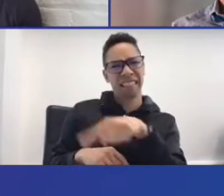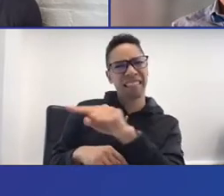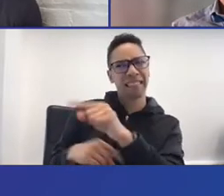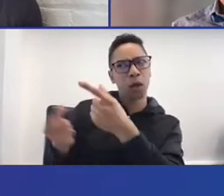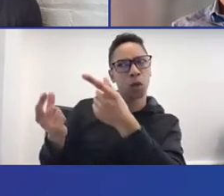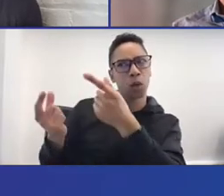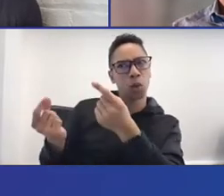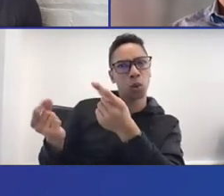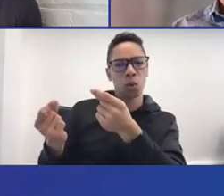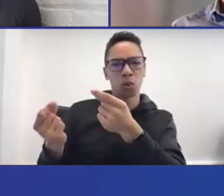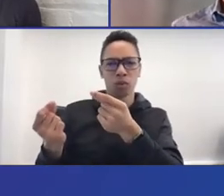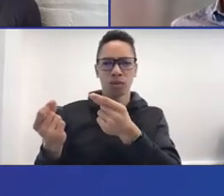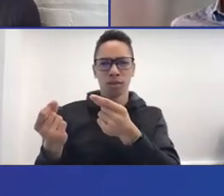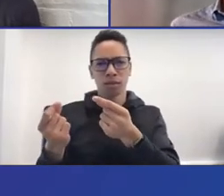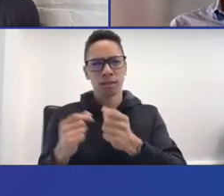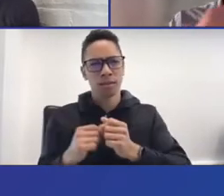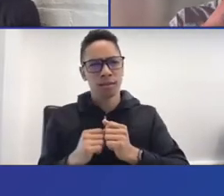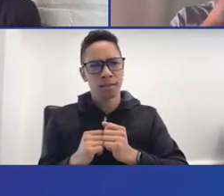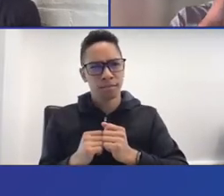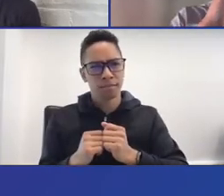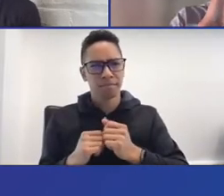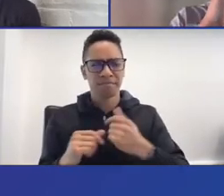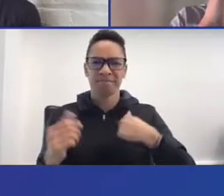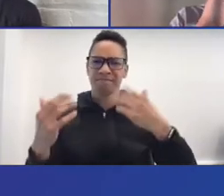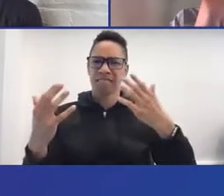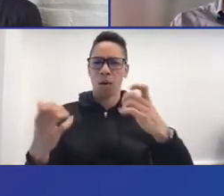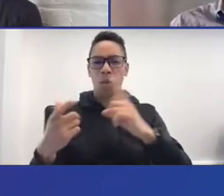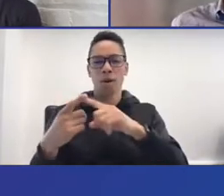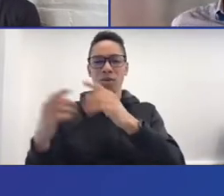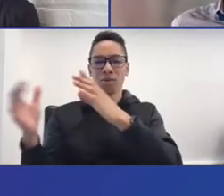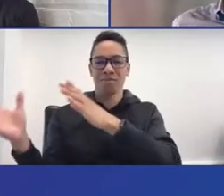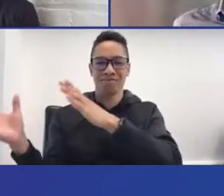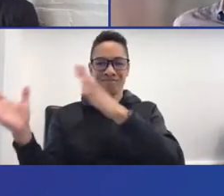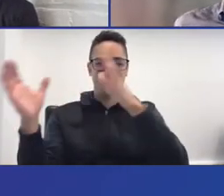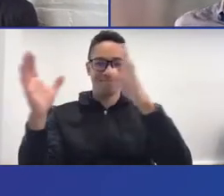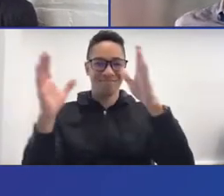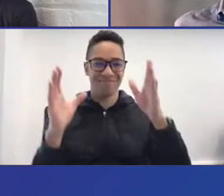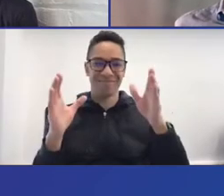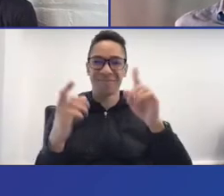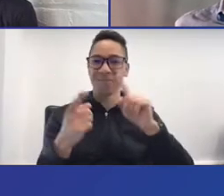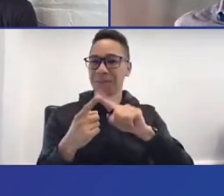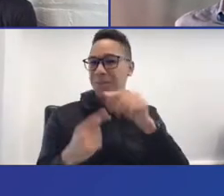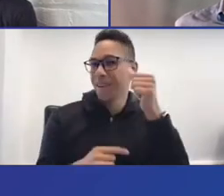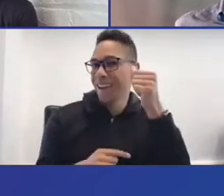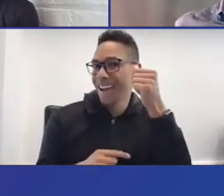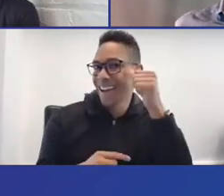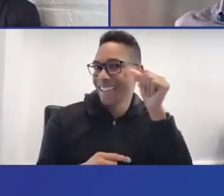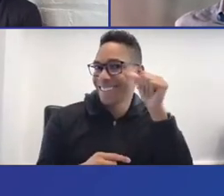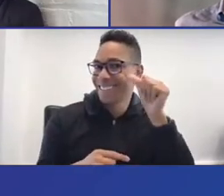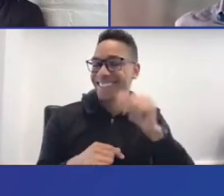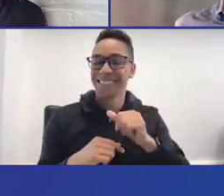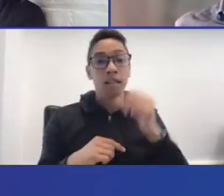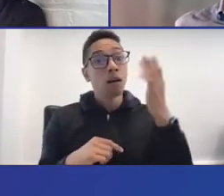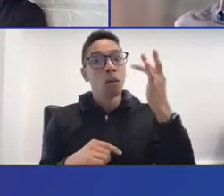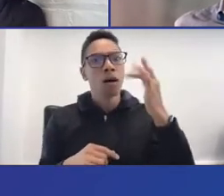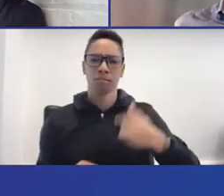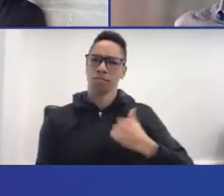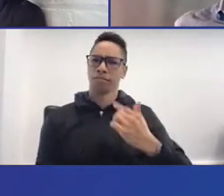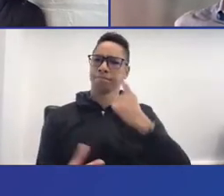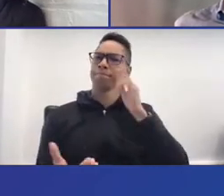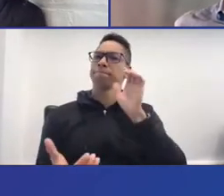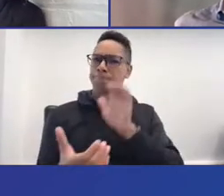And so I want to just bring that back to Auntie, because I believe that those types